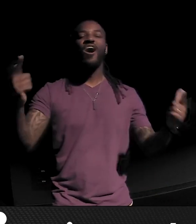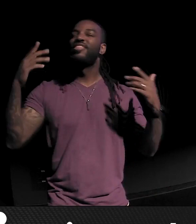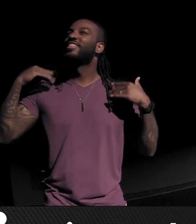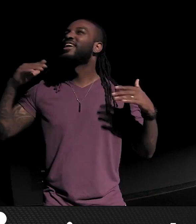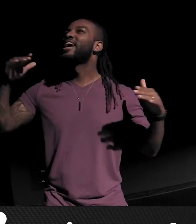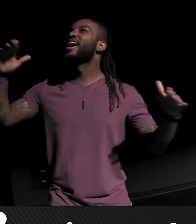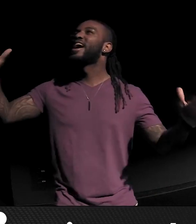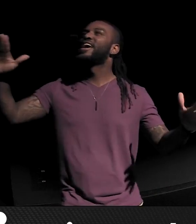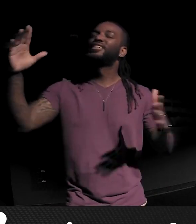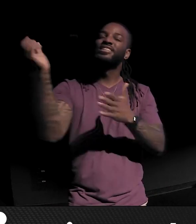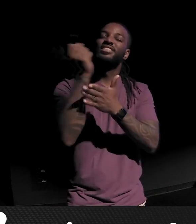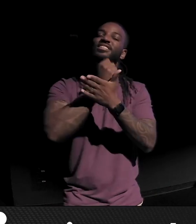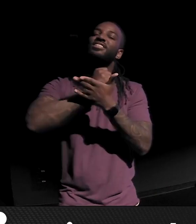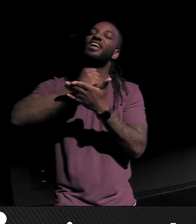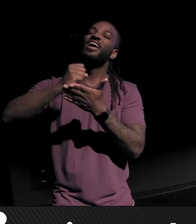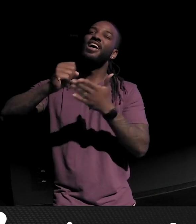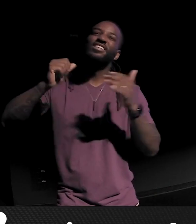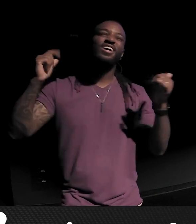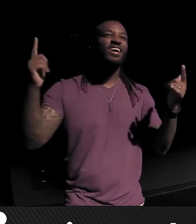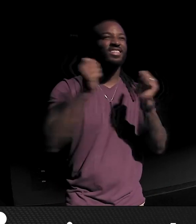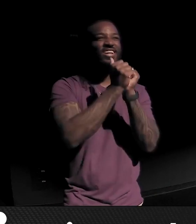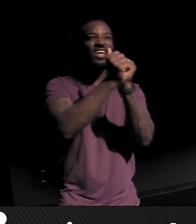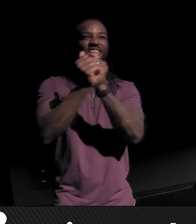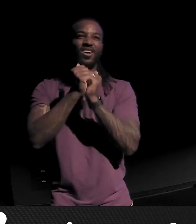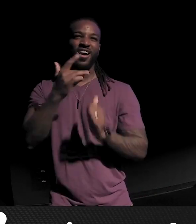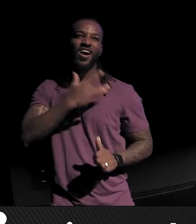the saints, my